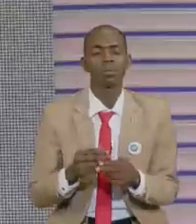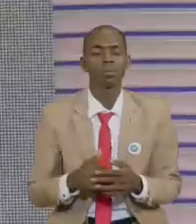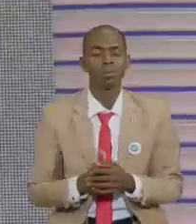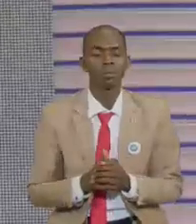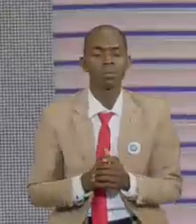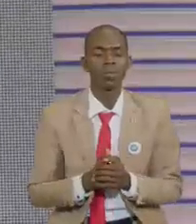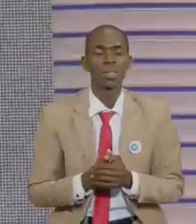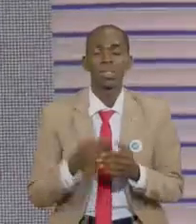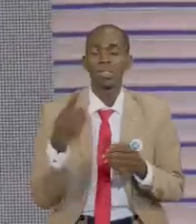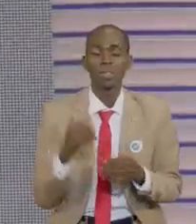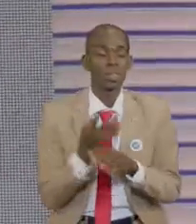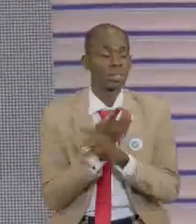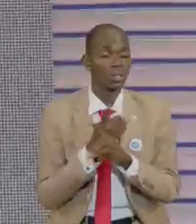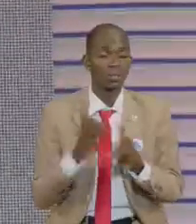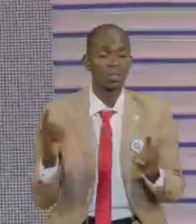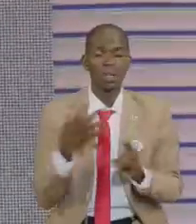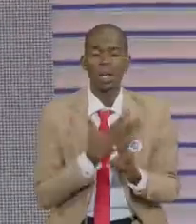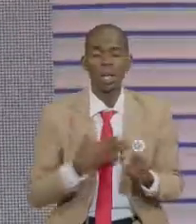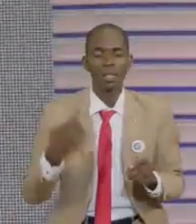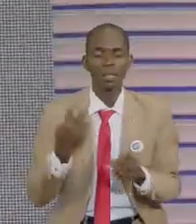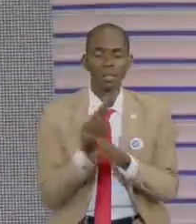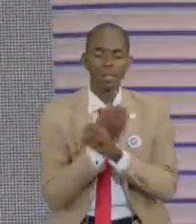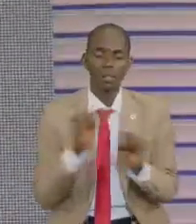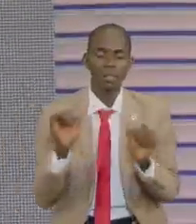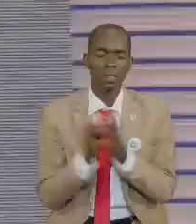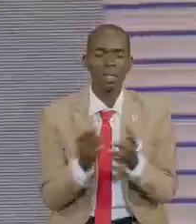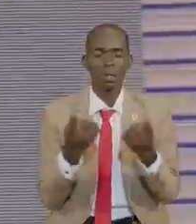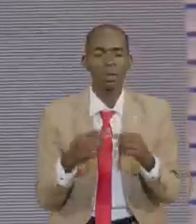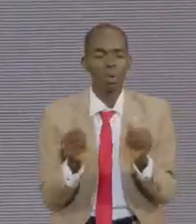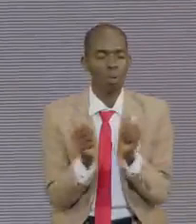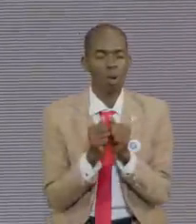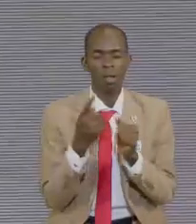The deliverance and the redemption that comes with the name.